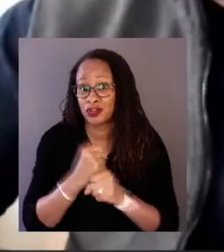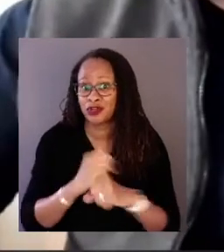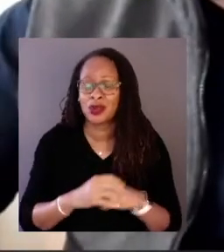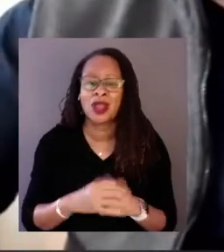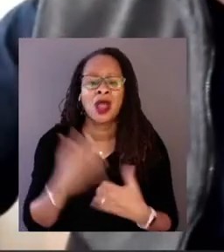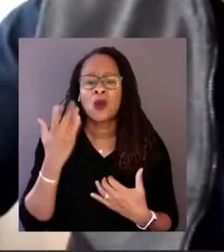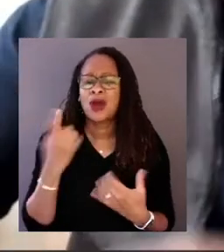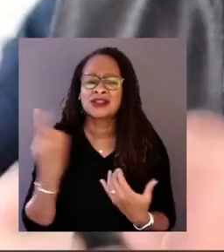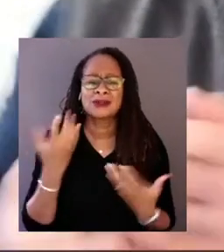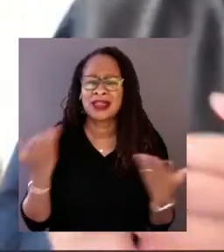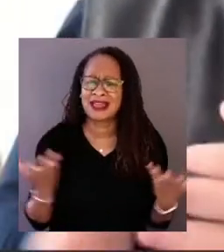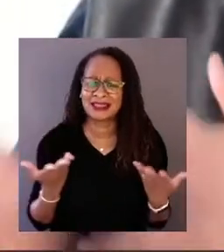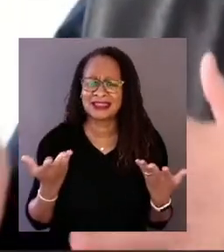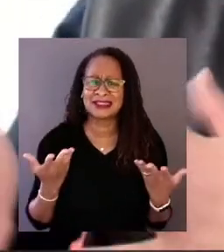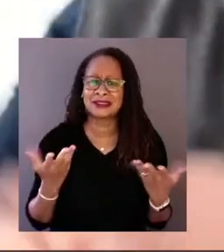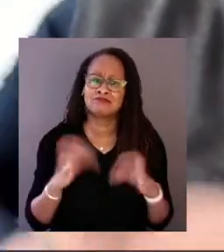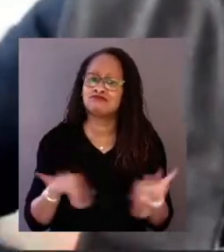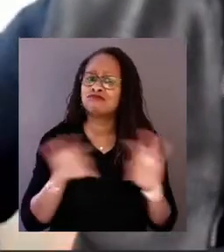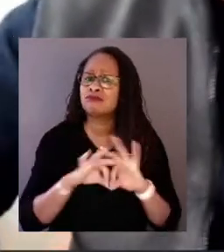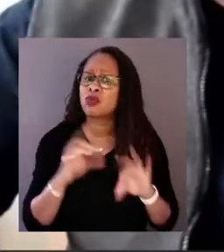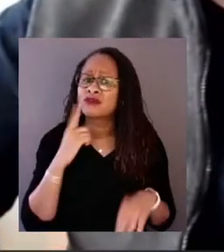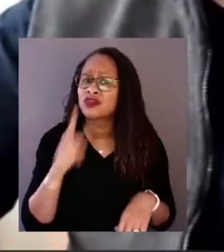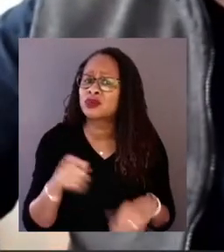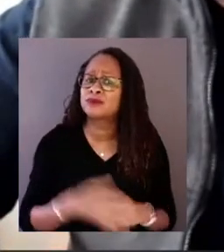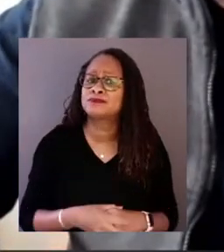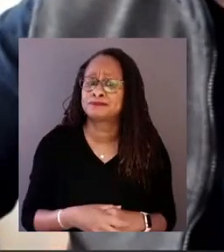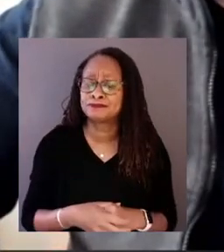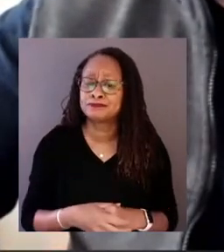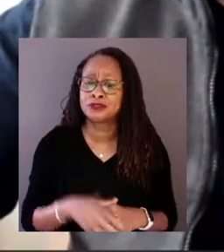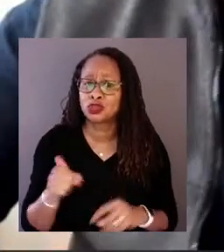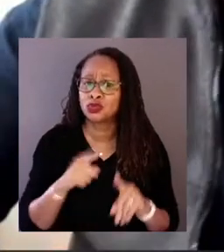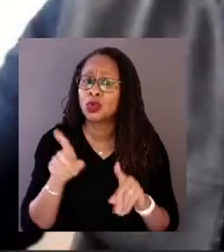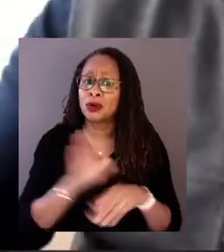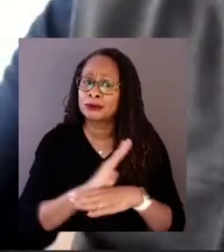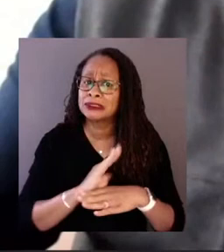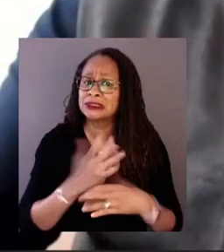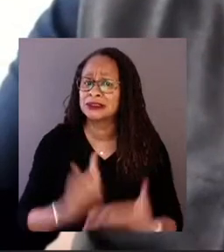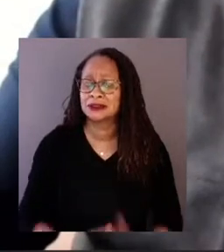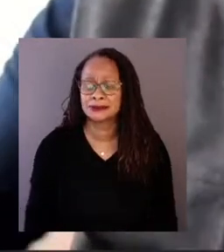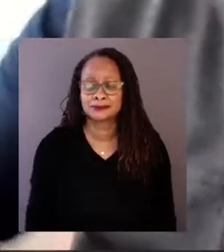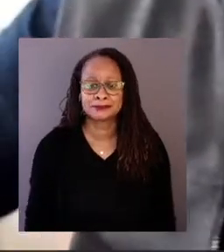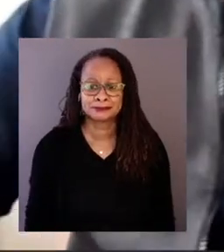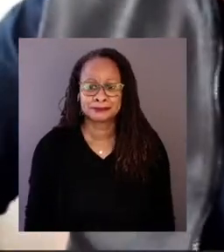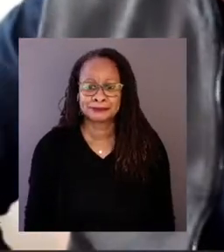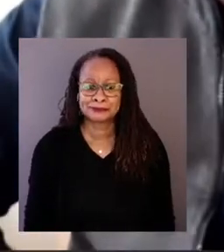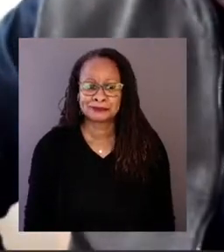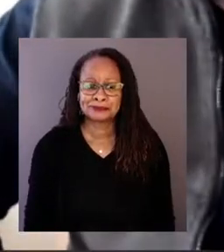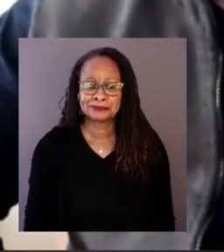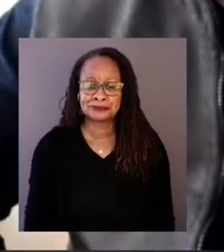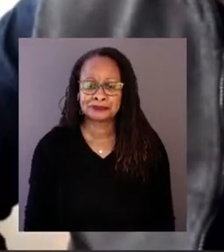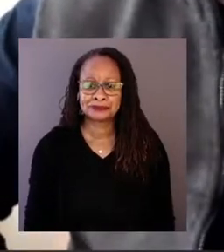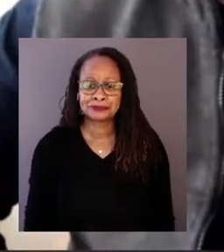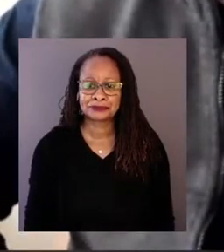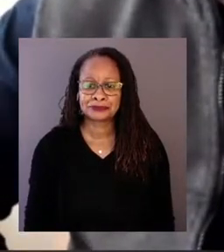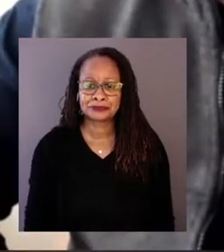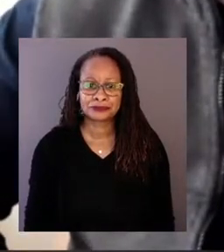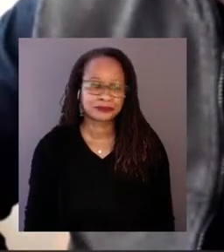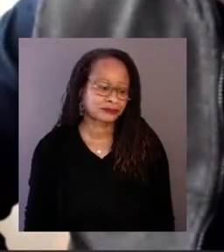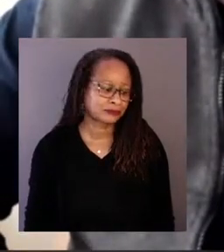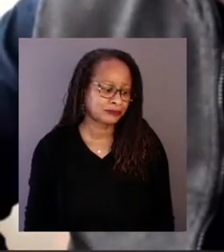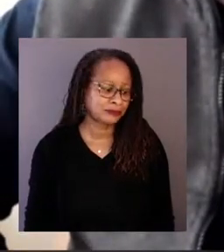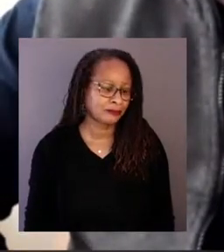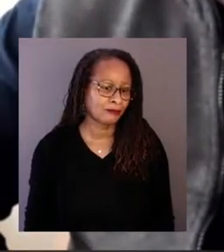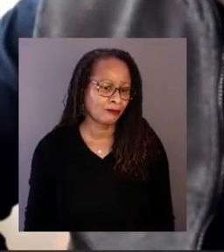this matter, you know, to your industry? Yeah, it's a great question. And I'm going to be totally honest here. You know,